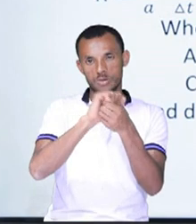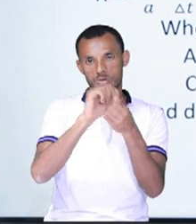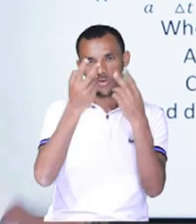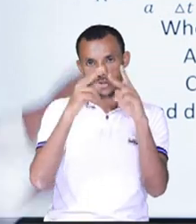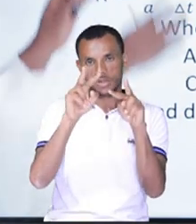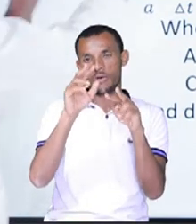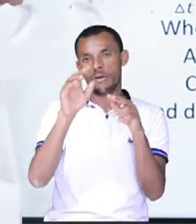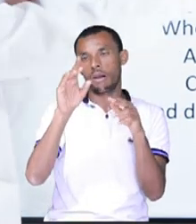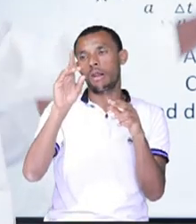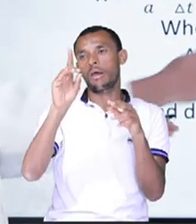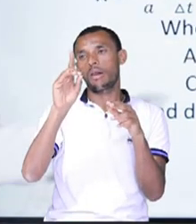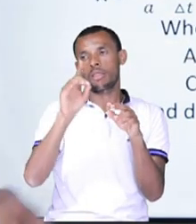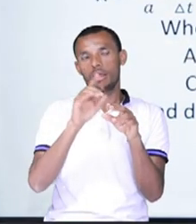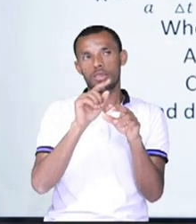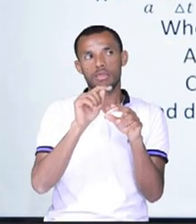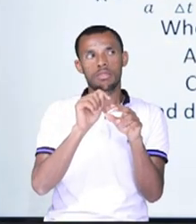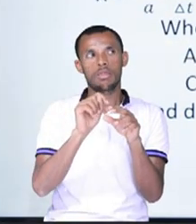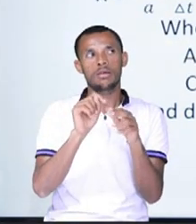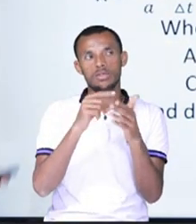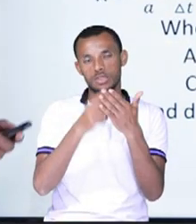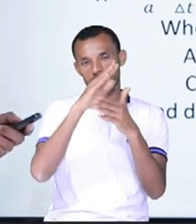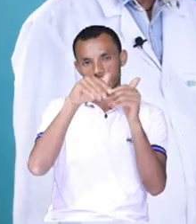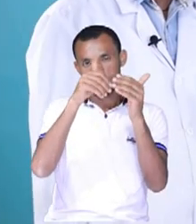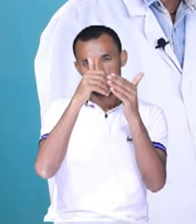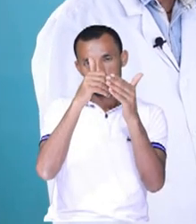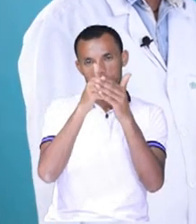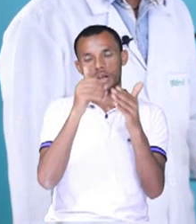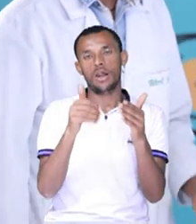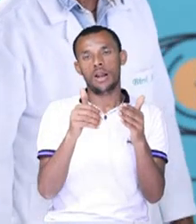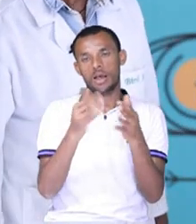D over delta T. This is for general expressions.